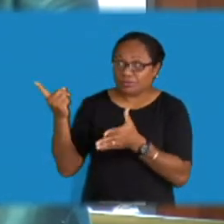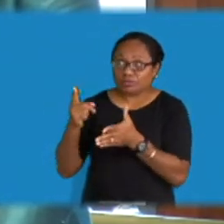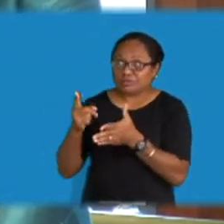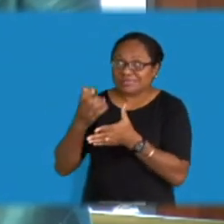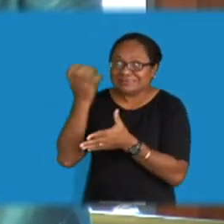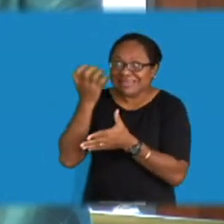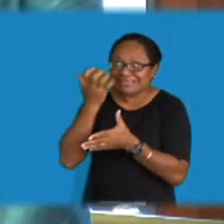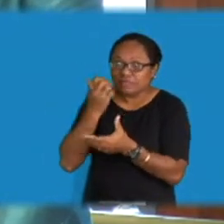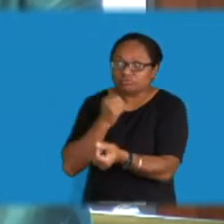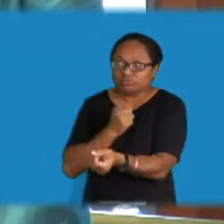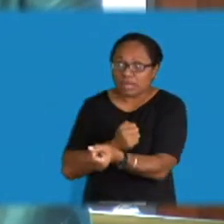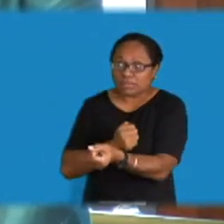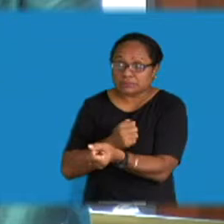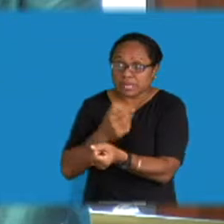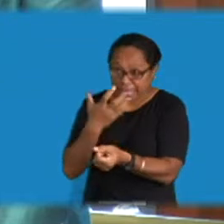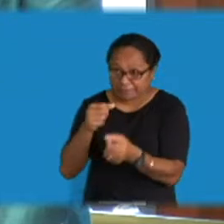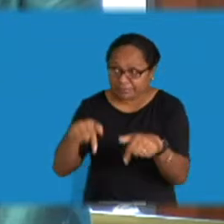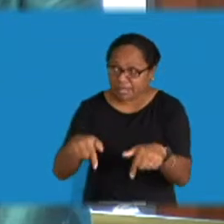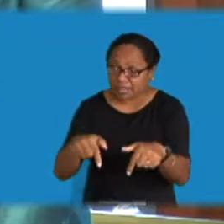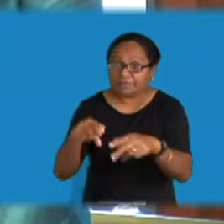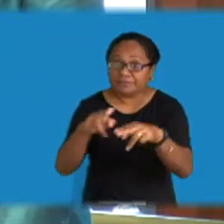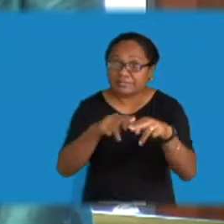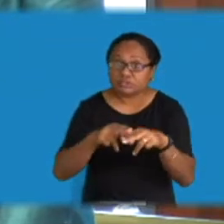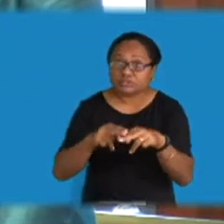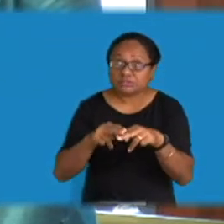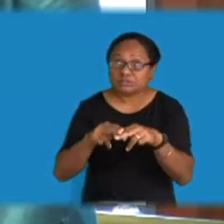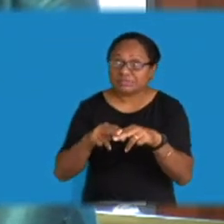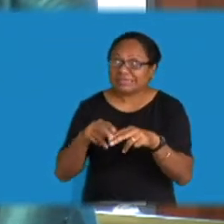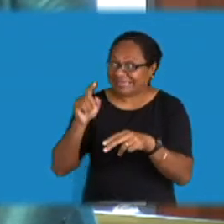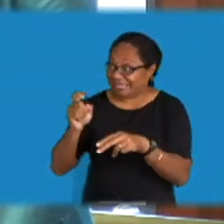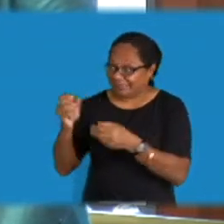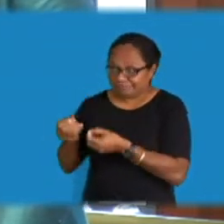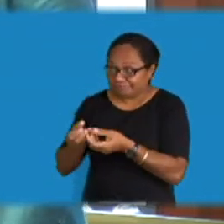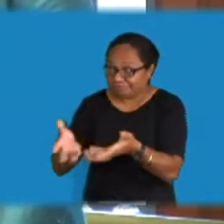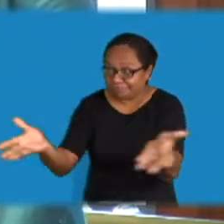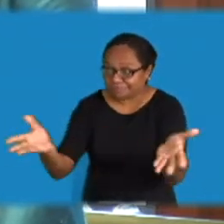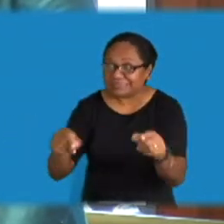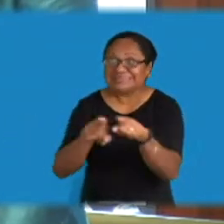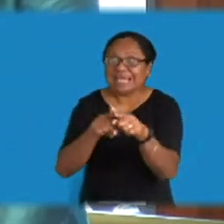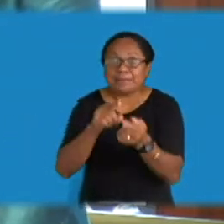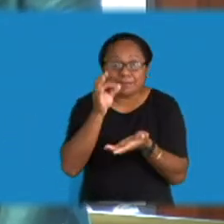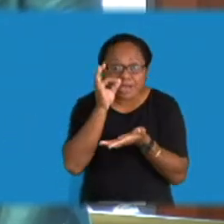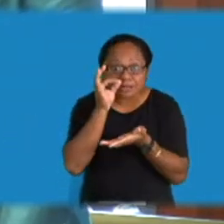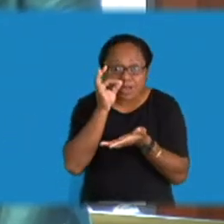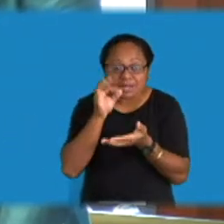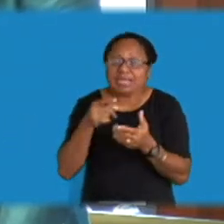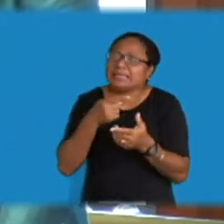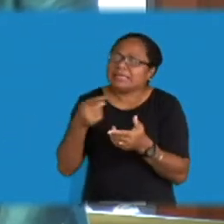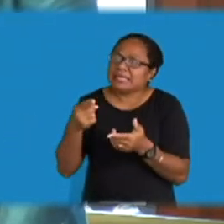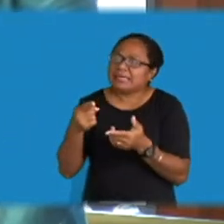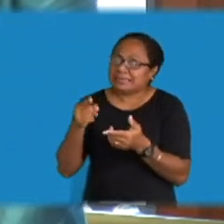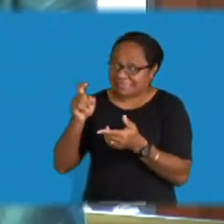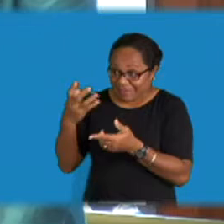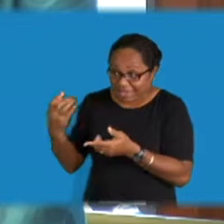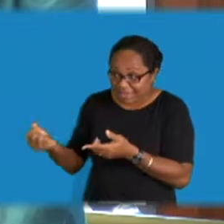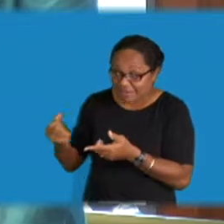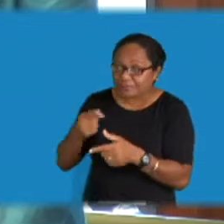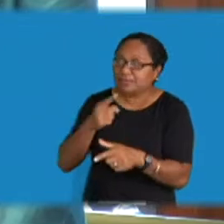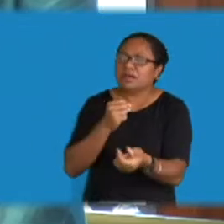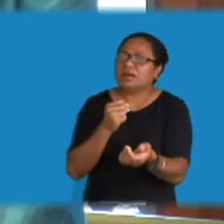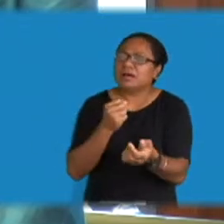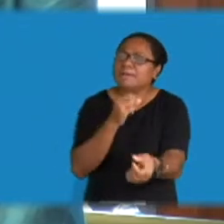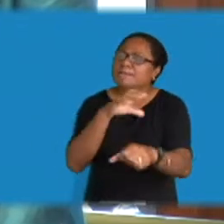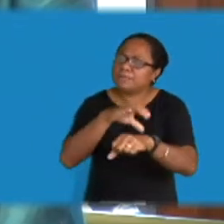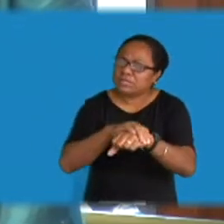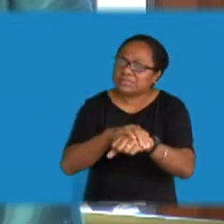are also available in the streets, like marijuana, and if so, what is the police drug unit doing about